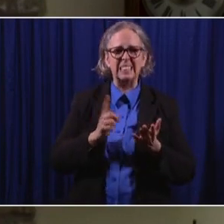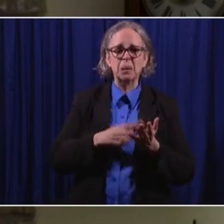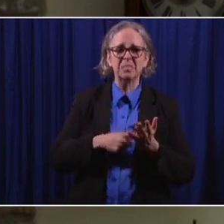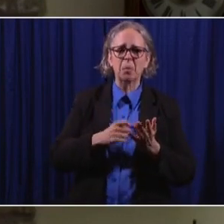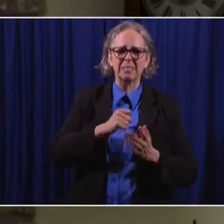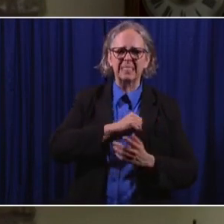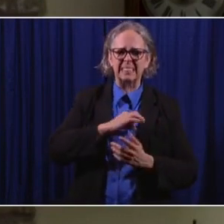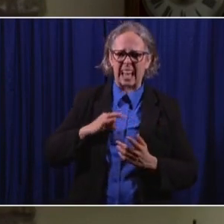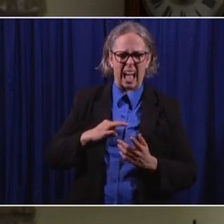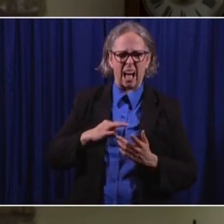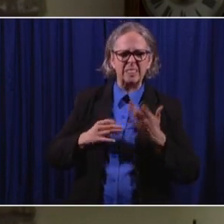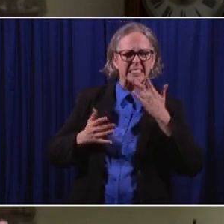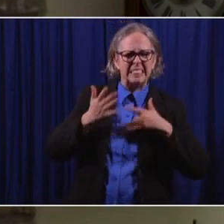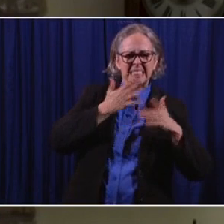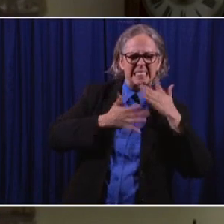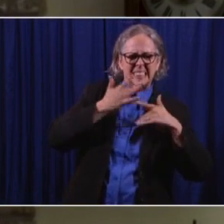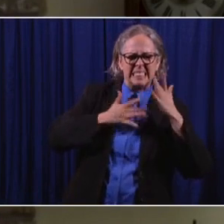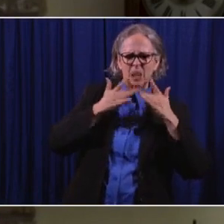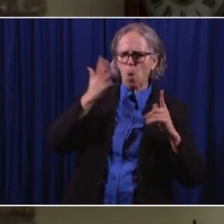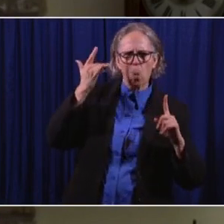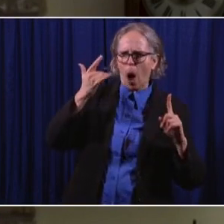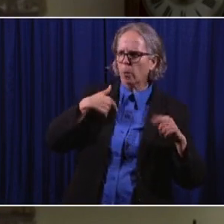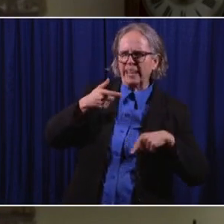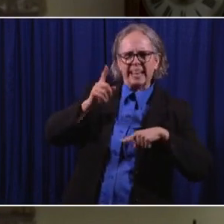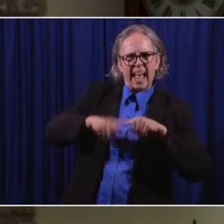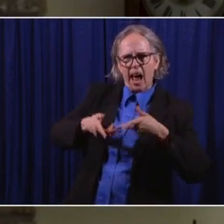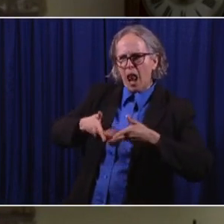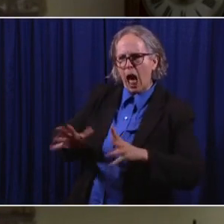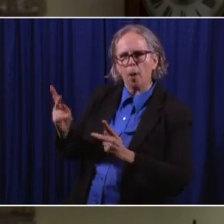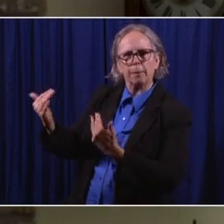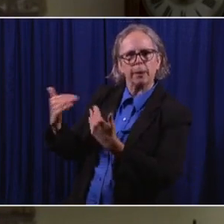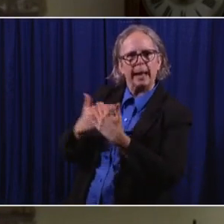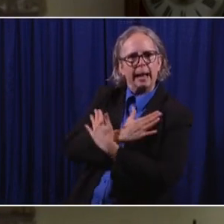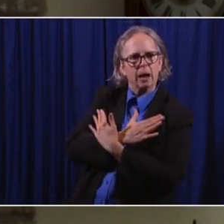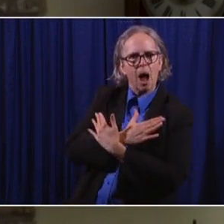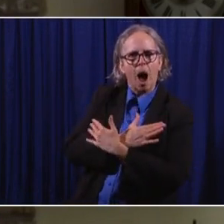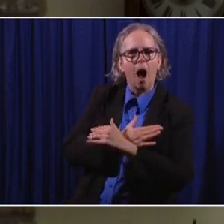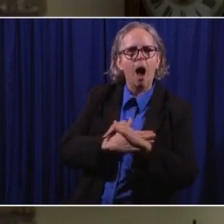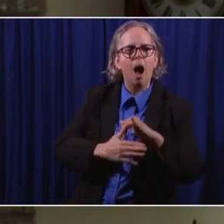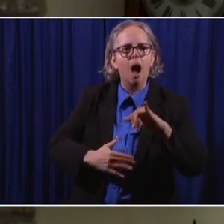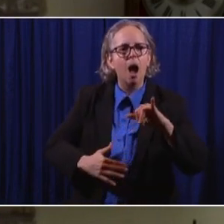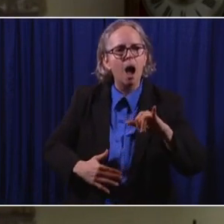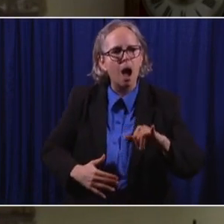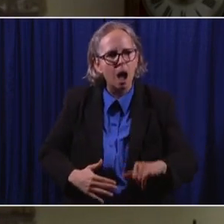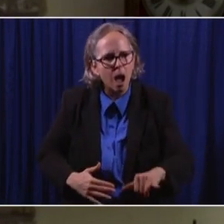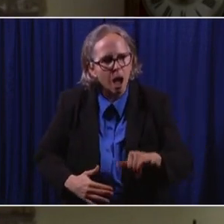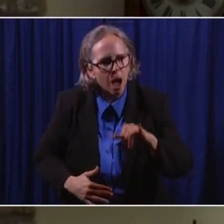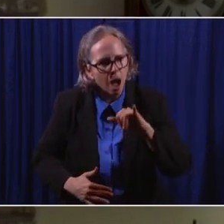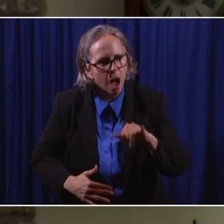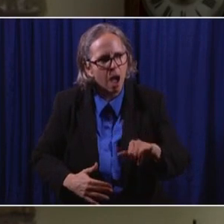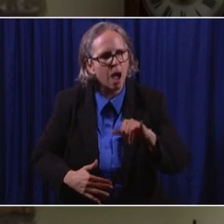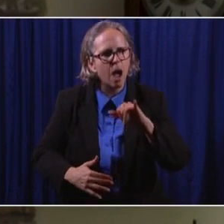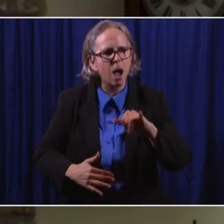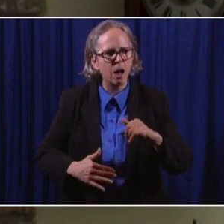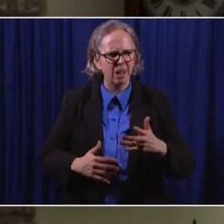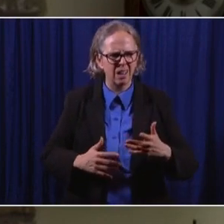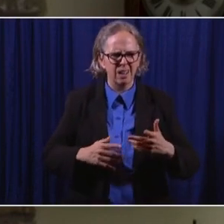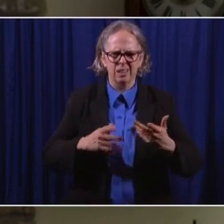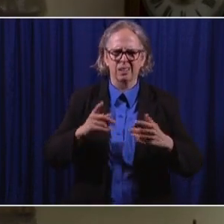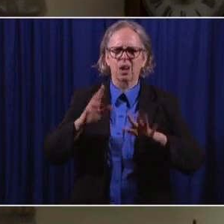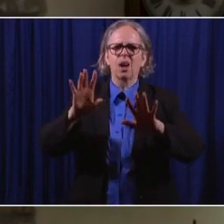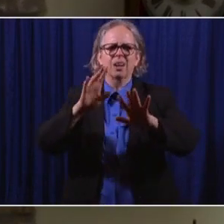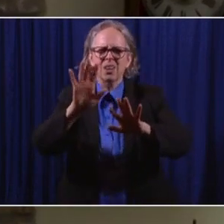do it. And that's what slows the visitation down. And so I wanted to mention that. Let me, if I just finish